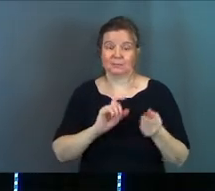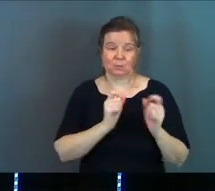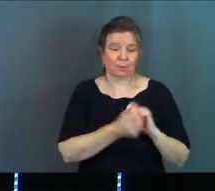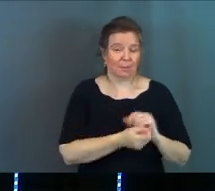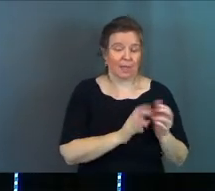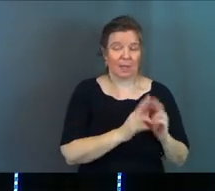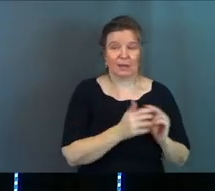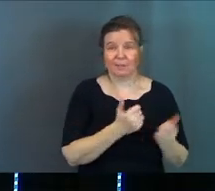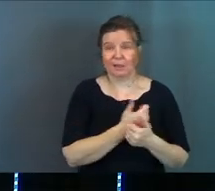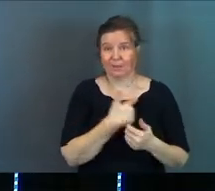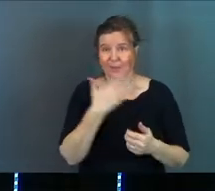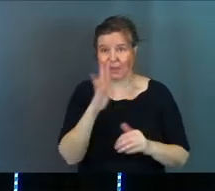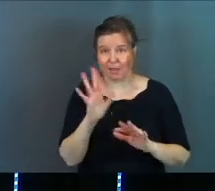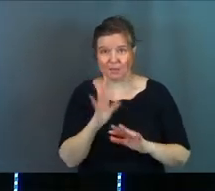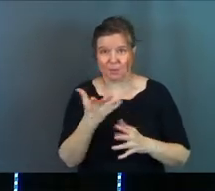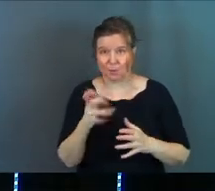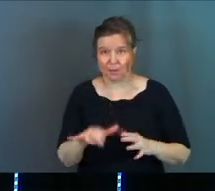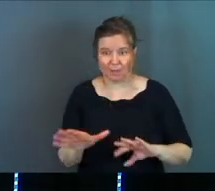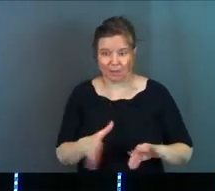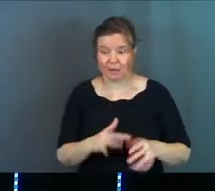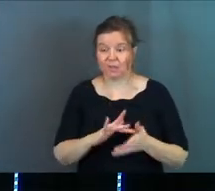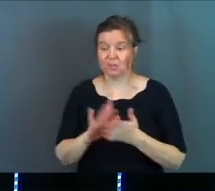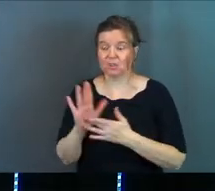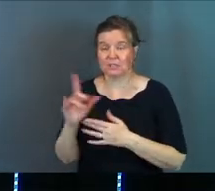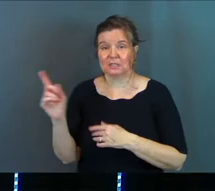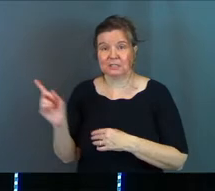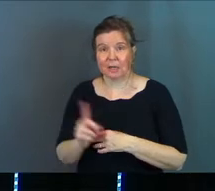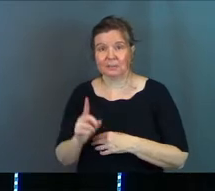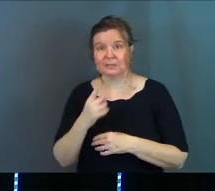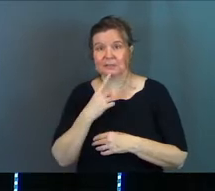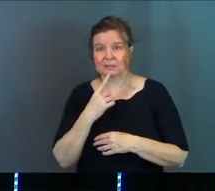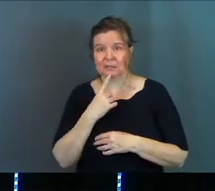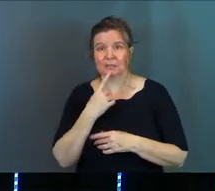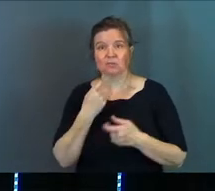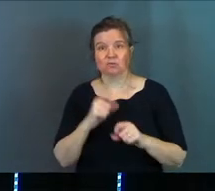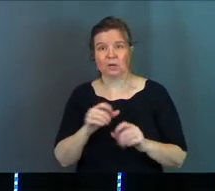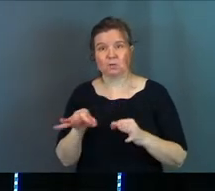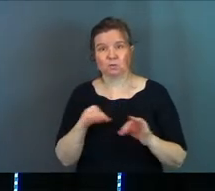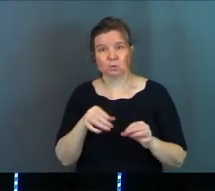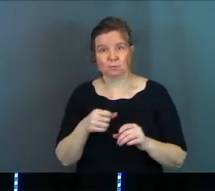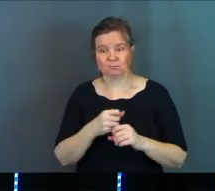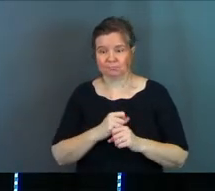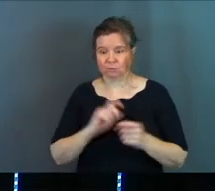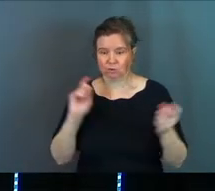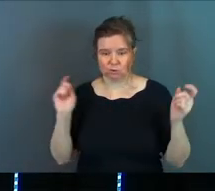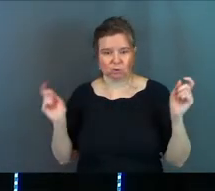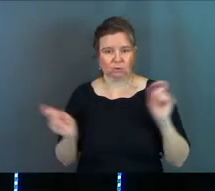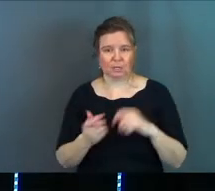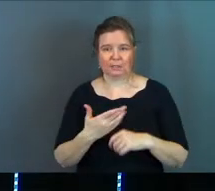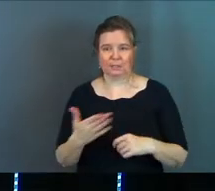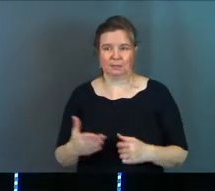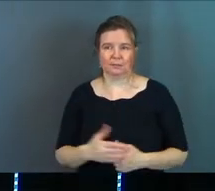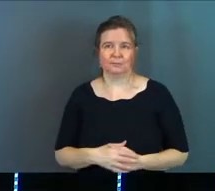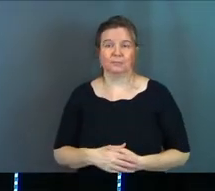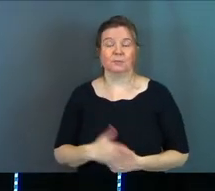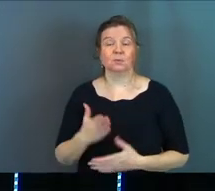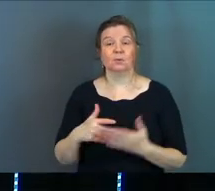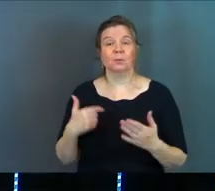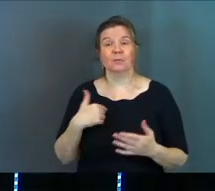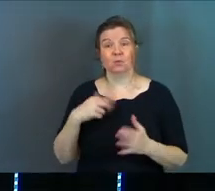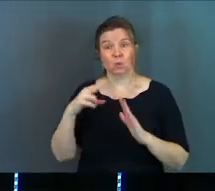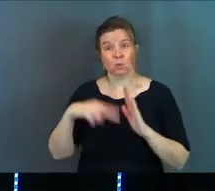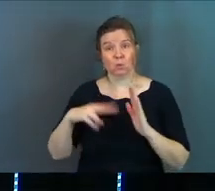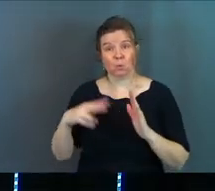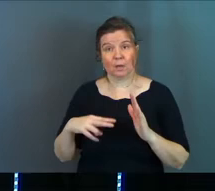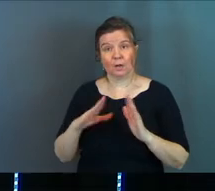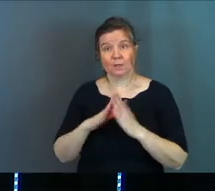and possibly be loved by God and all of that. And then Jesus comes on the scene and Jesus tries to explode this thing. And so some of you guys have